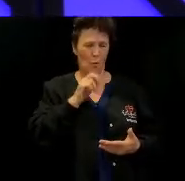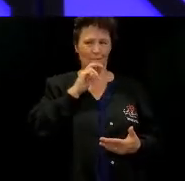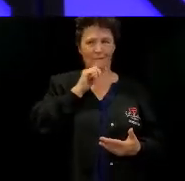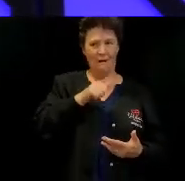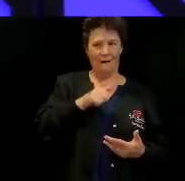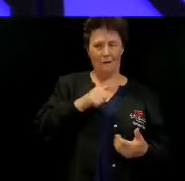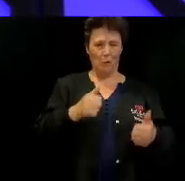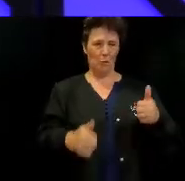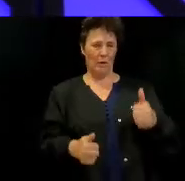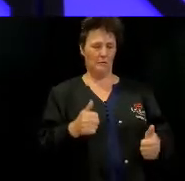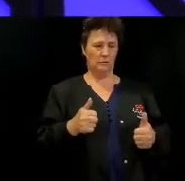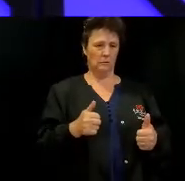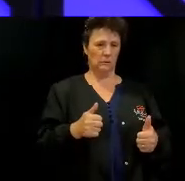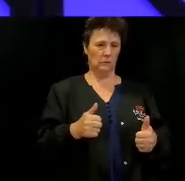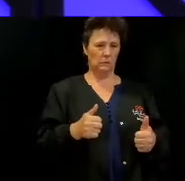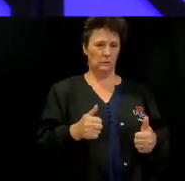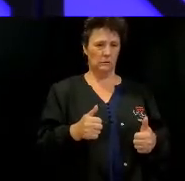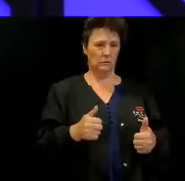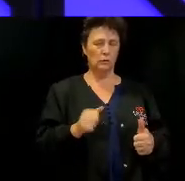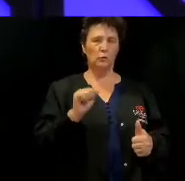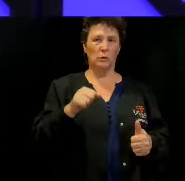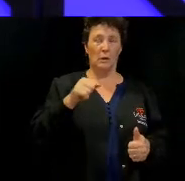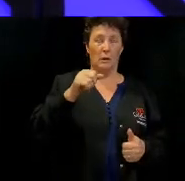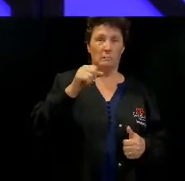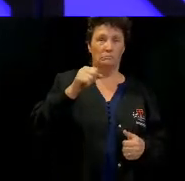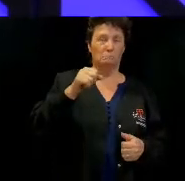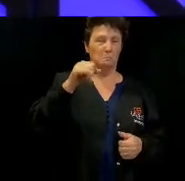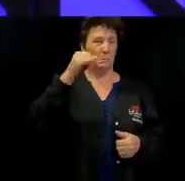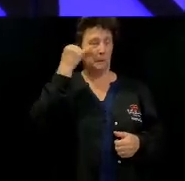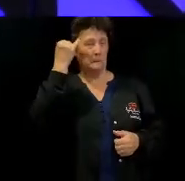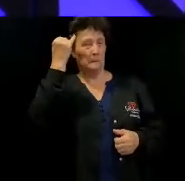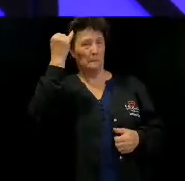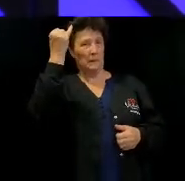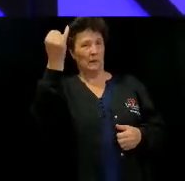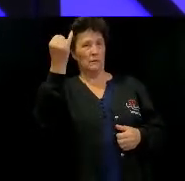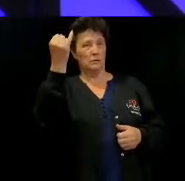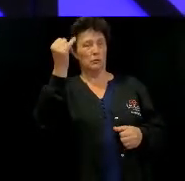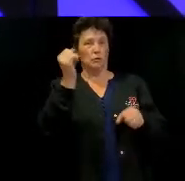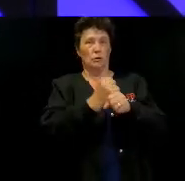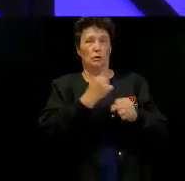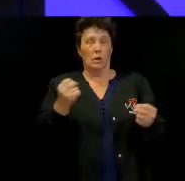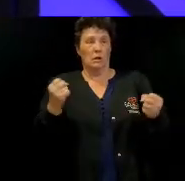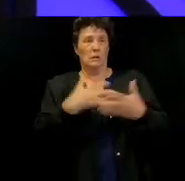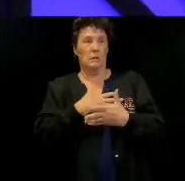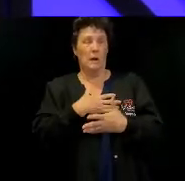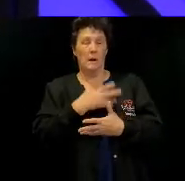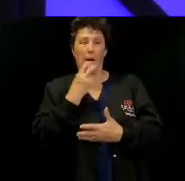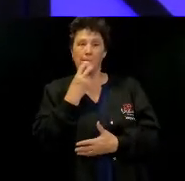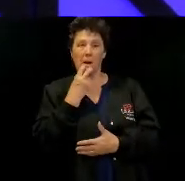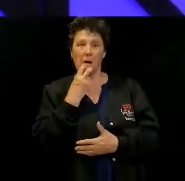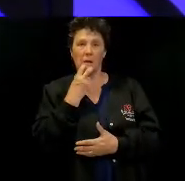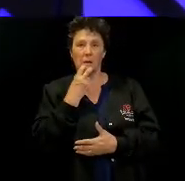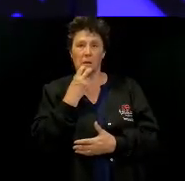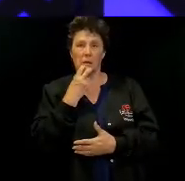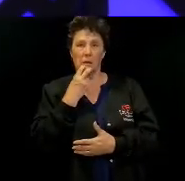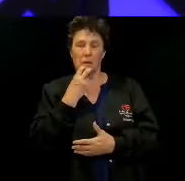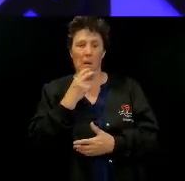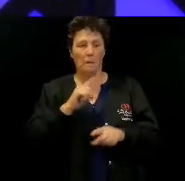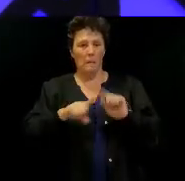right? Because you can picture, right? You could actually get scared of a bear that a bear's not actually